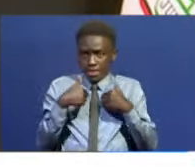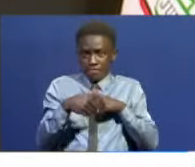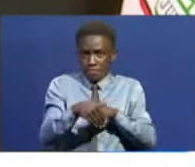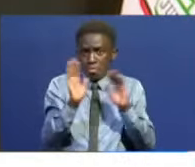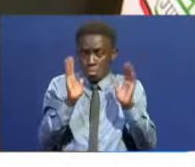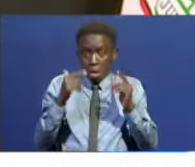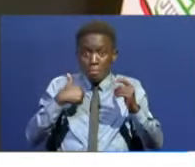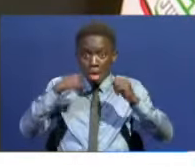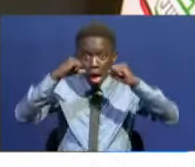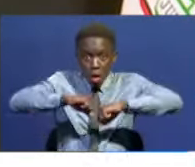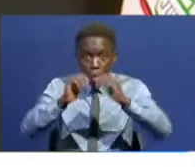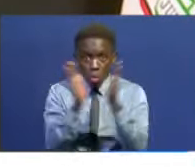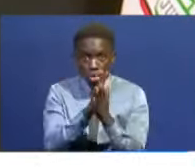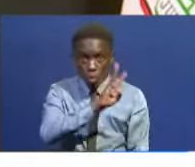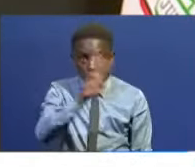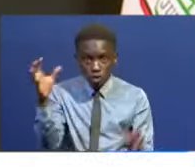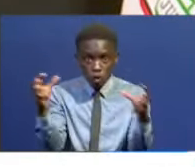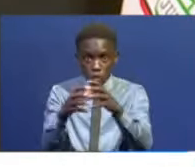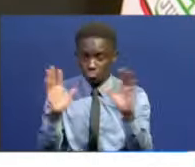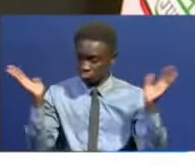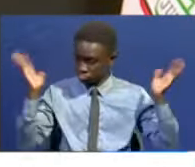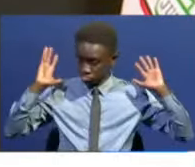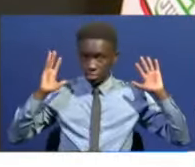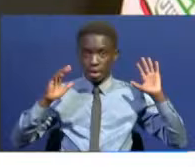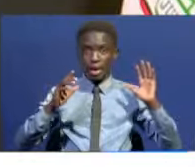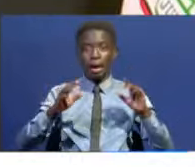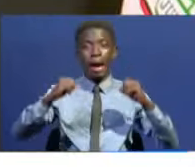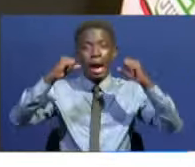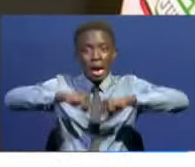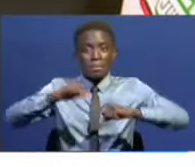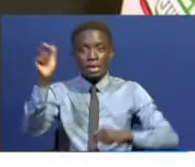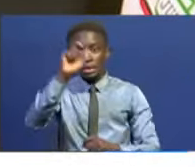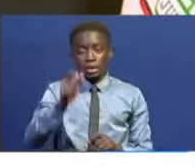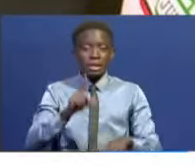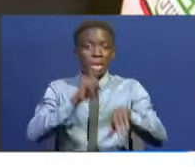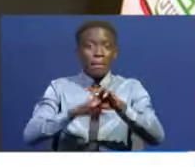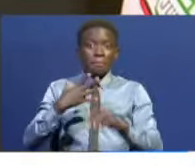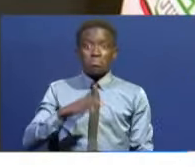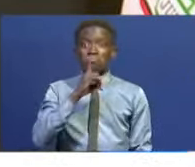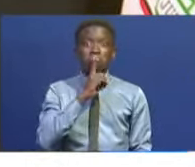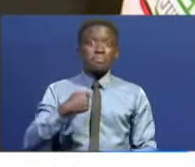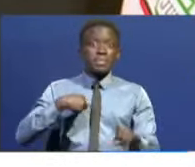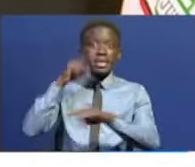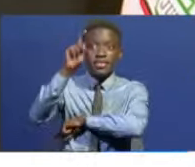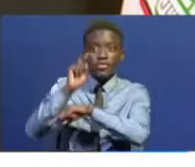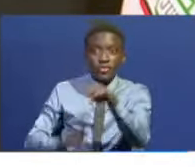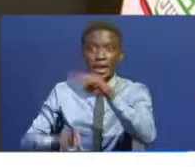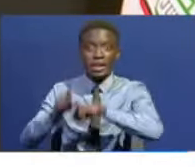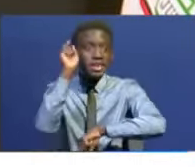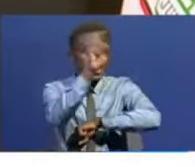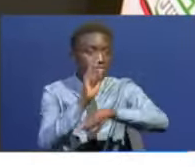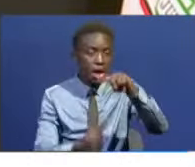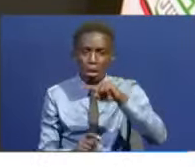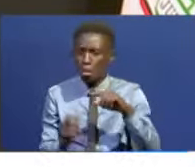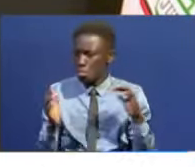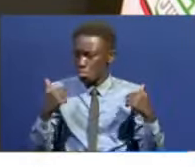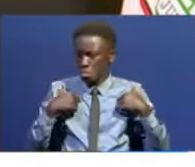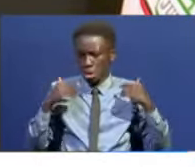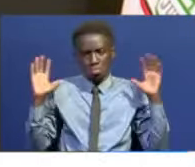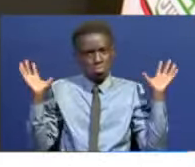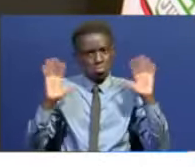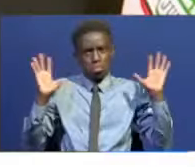Western agreement. The agreements were with regions. So when people say I'm dividing regions, I'm simply following the Kenya